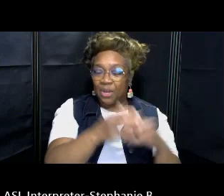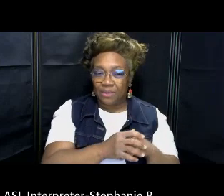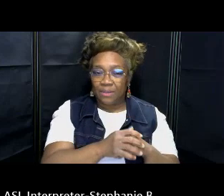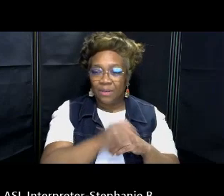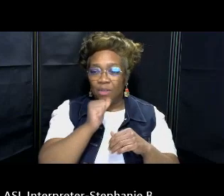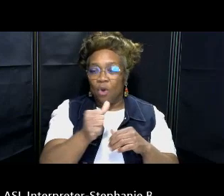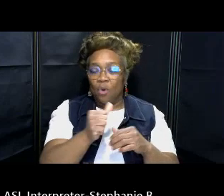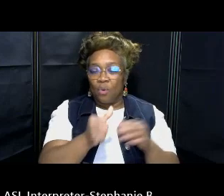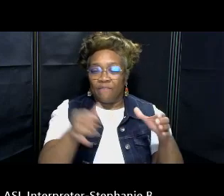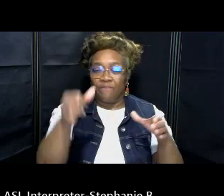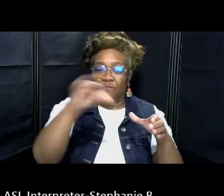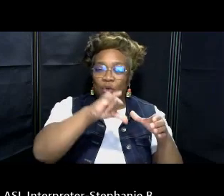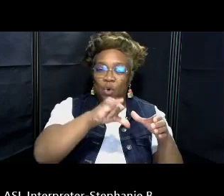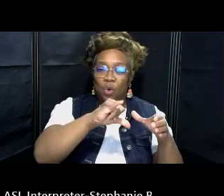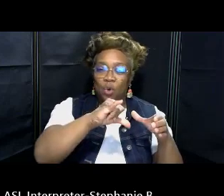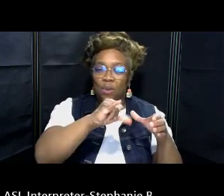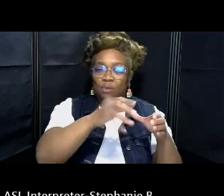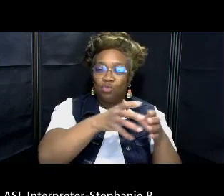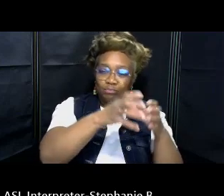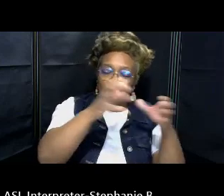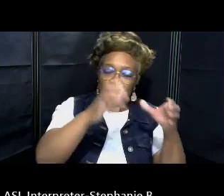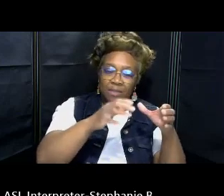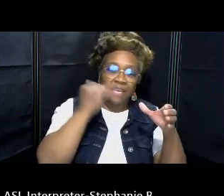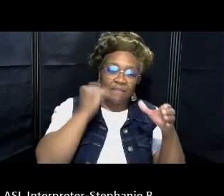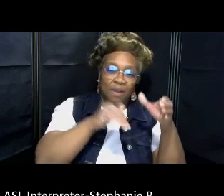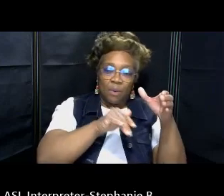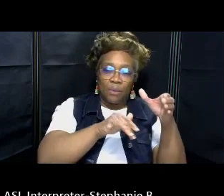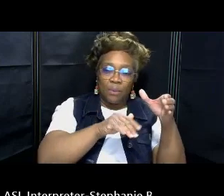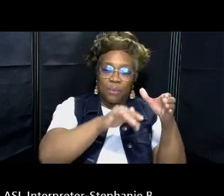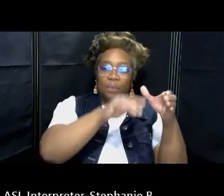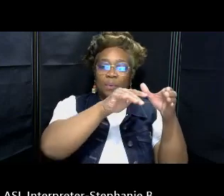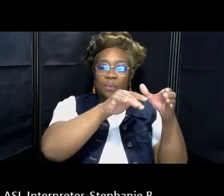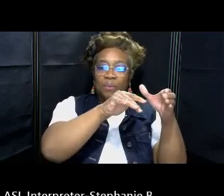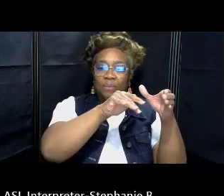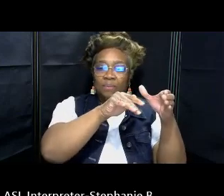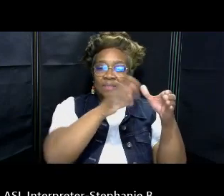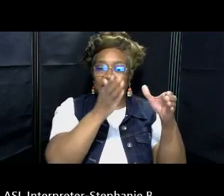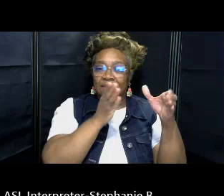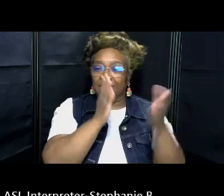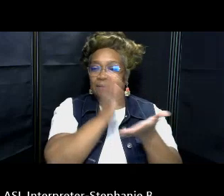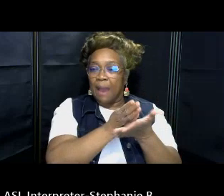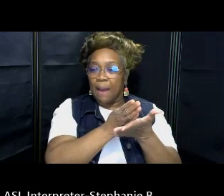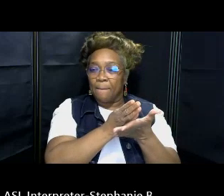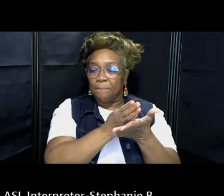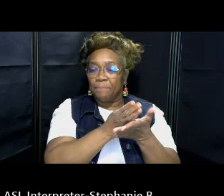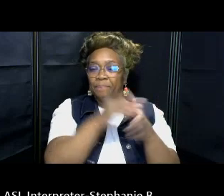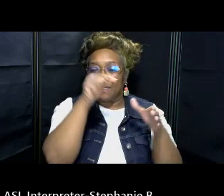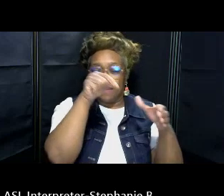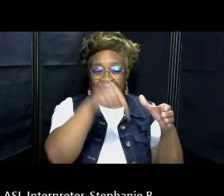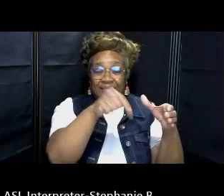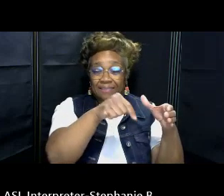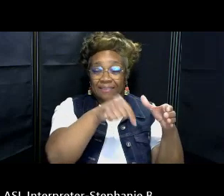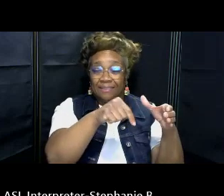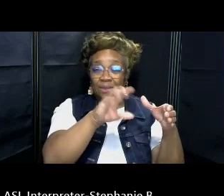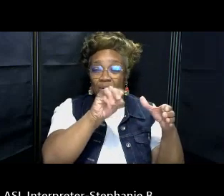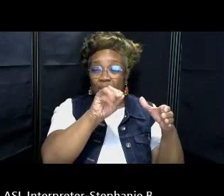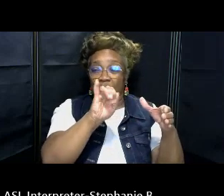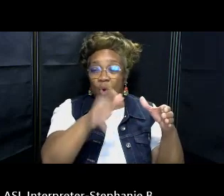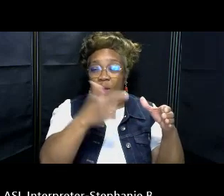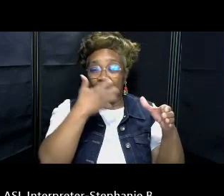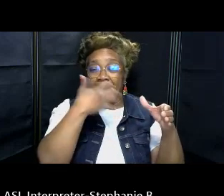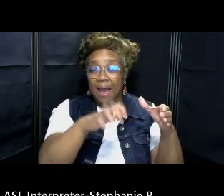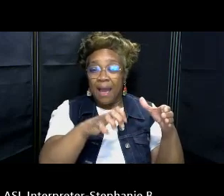it. If there's a fill line, because once that grease gets hot and you put something down into it, it's actually going to go up way higher